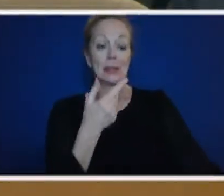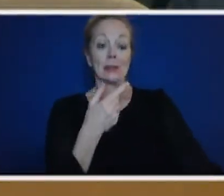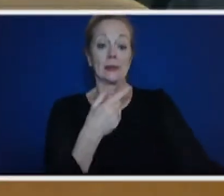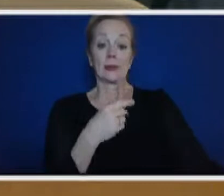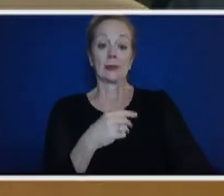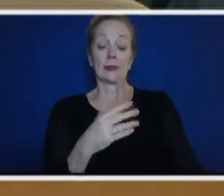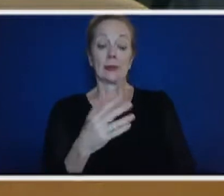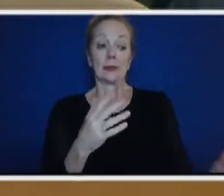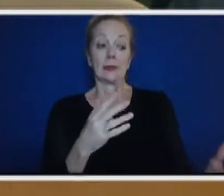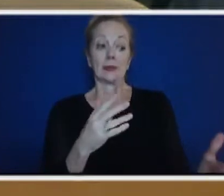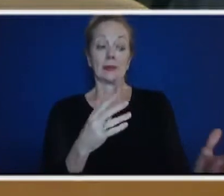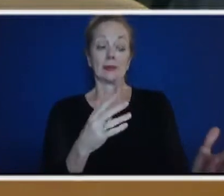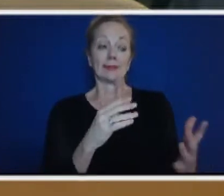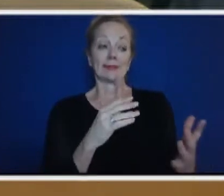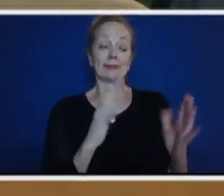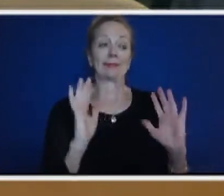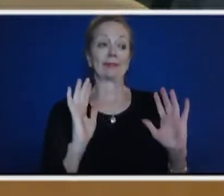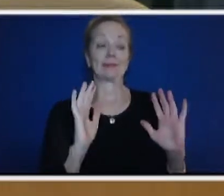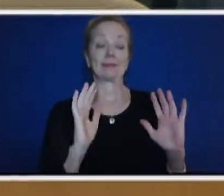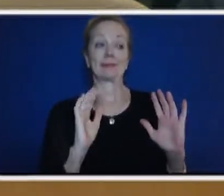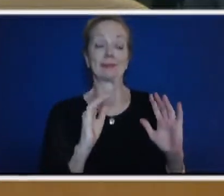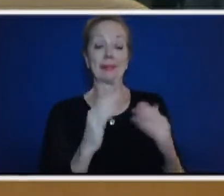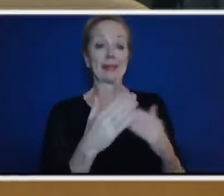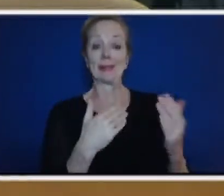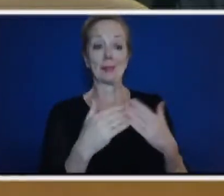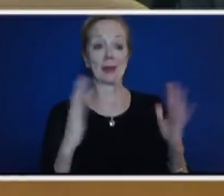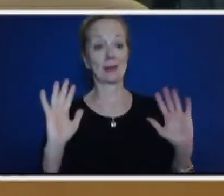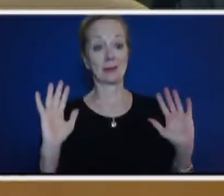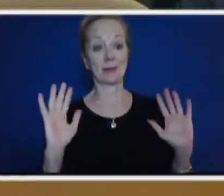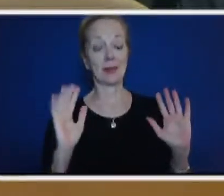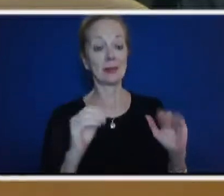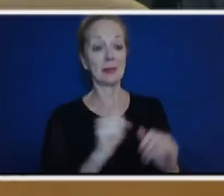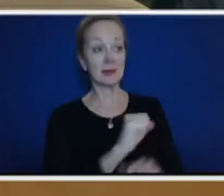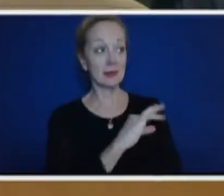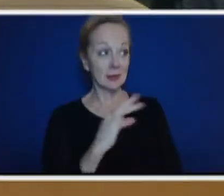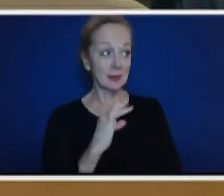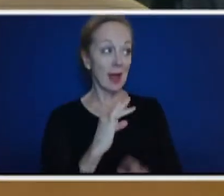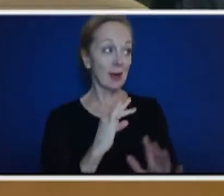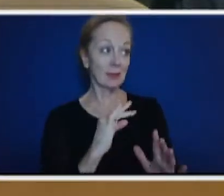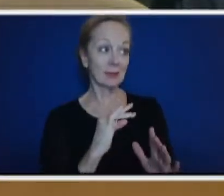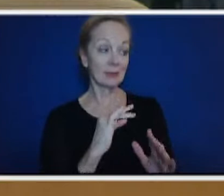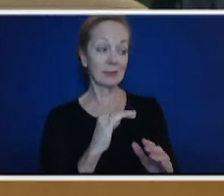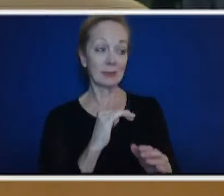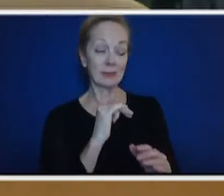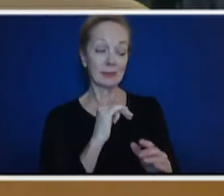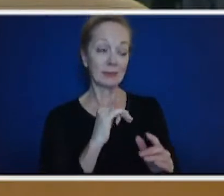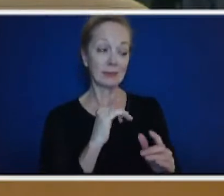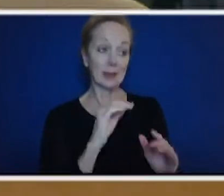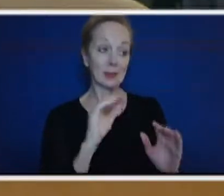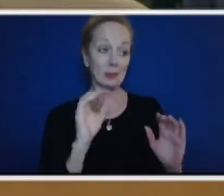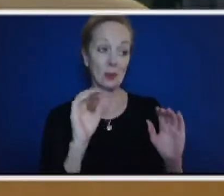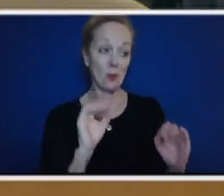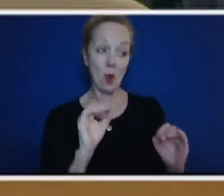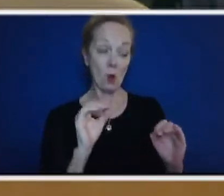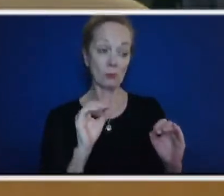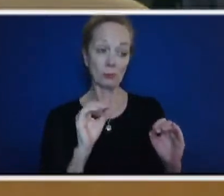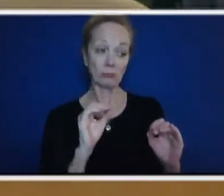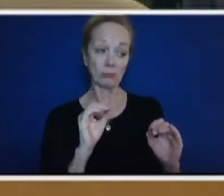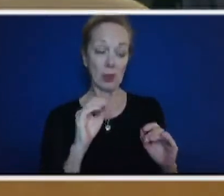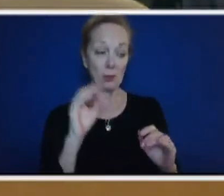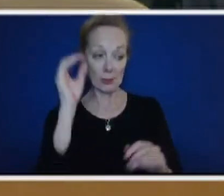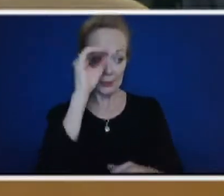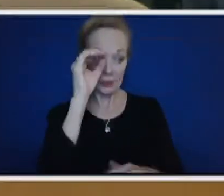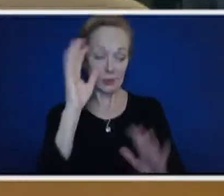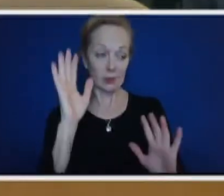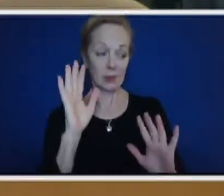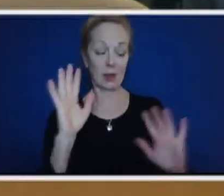of getting in the weeds, and doesn't matter to me if staff takes no position on the policy. Again, we're bringing this forward to